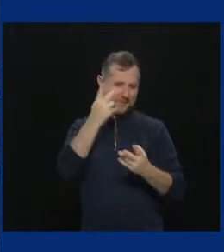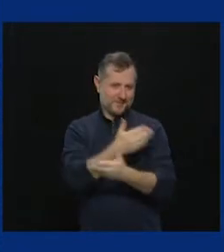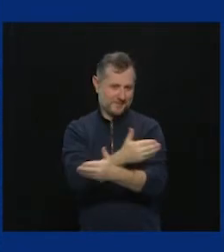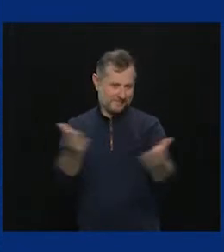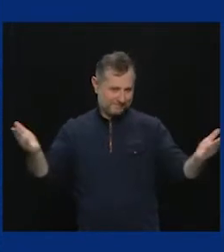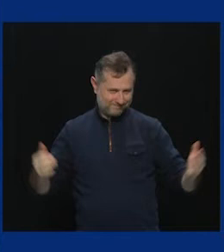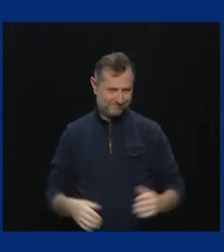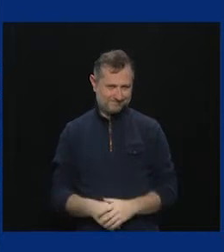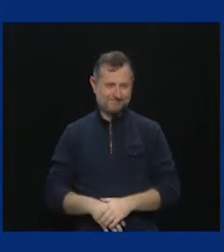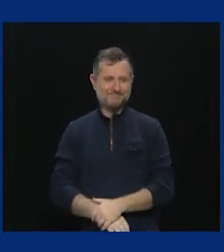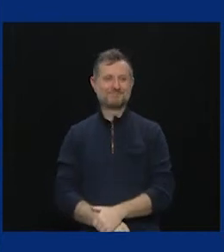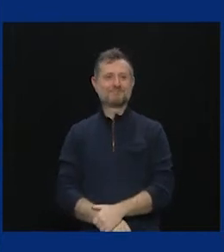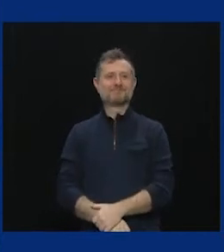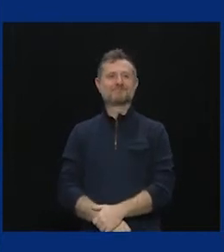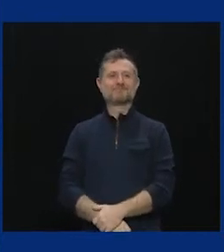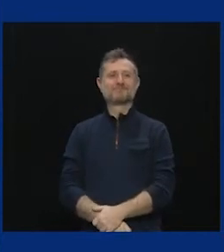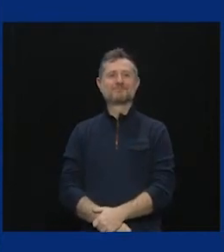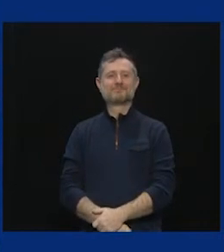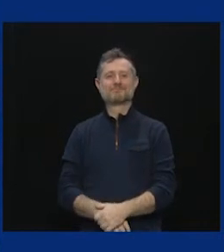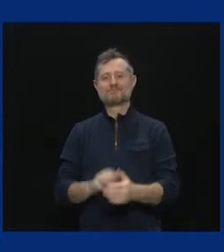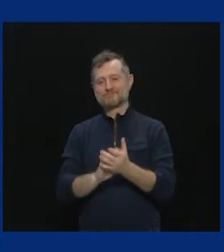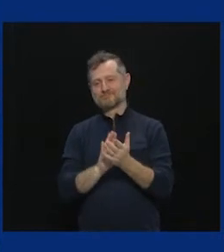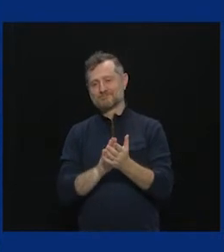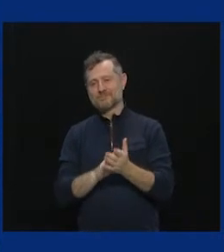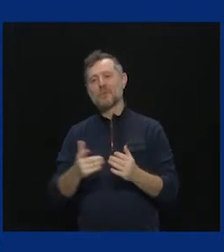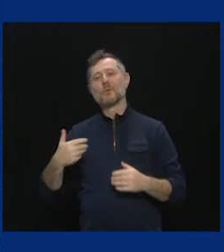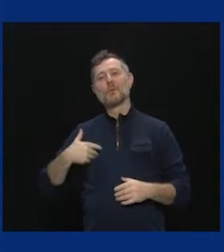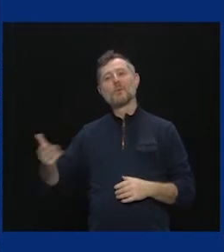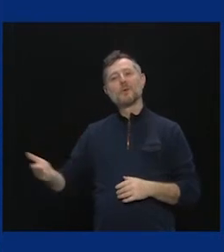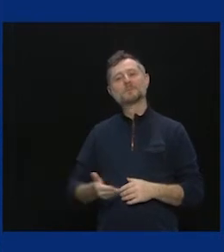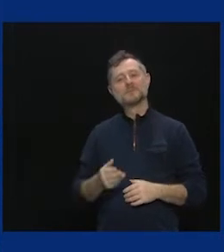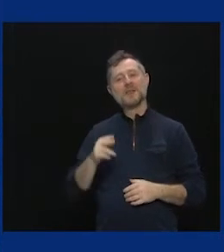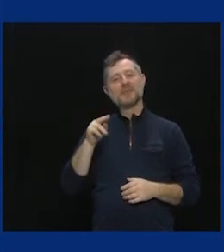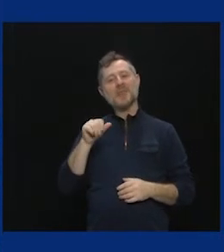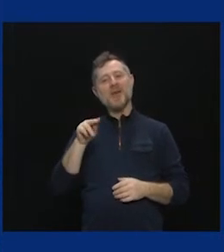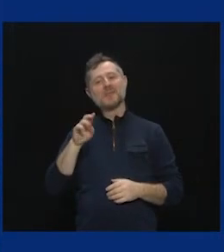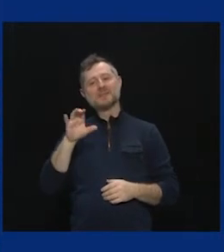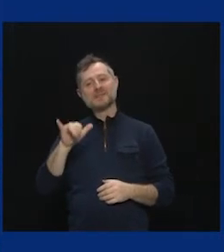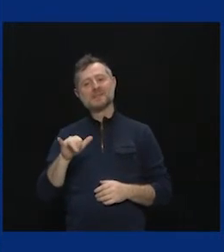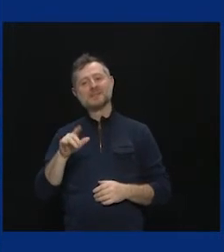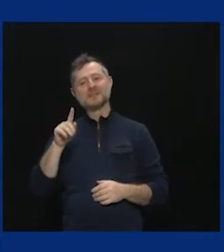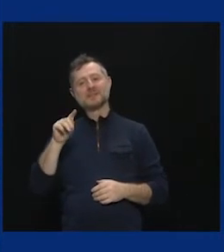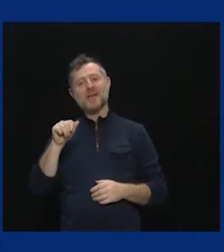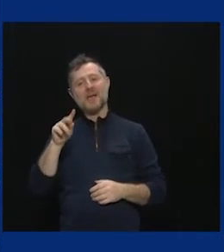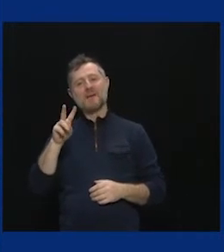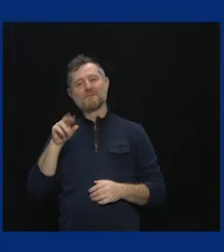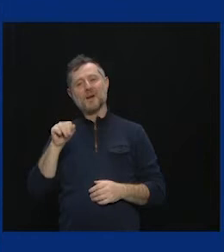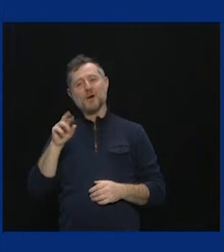Please welcome Nancy Tavares from HTC.